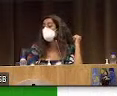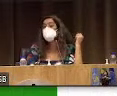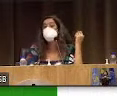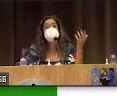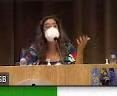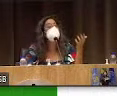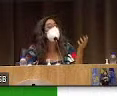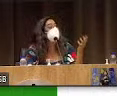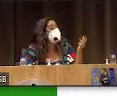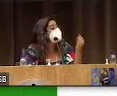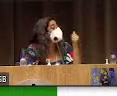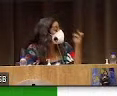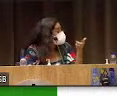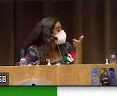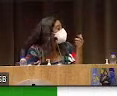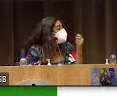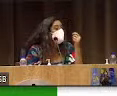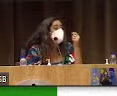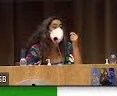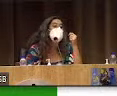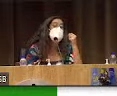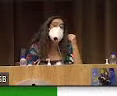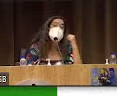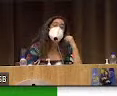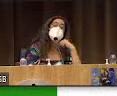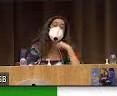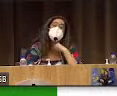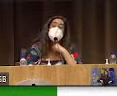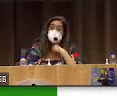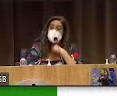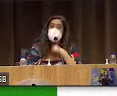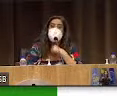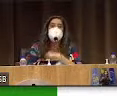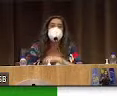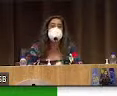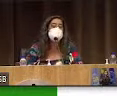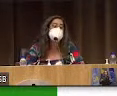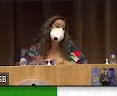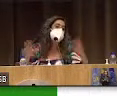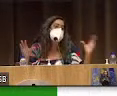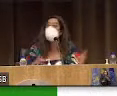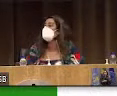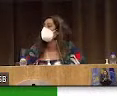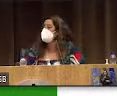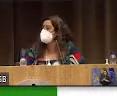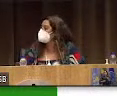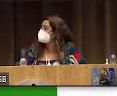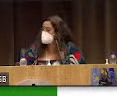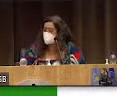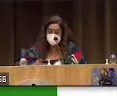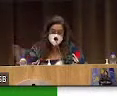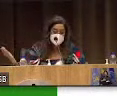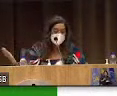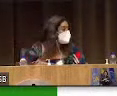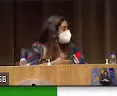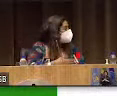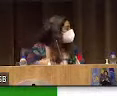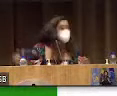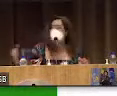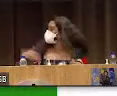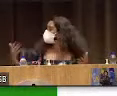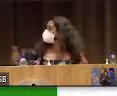pain, muscular, neuropathics. So we have a big challenge to the service in this